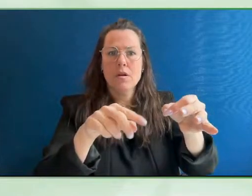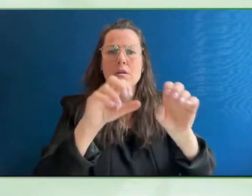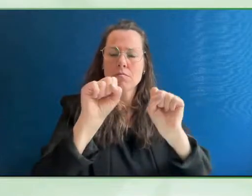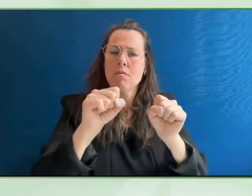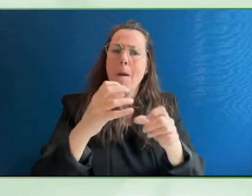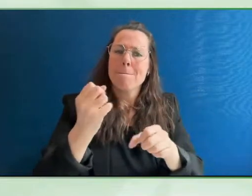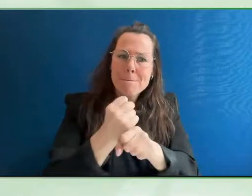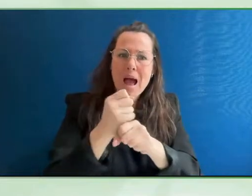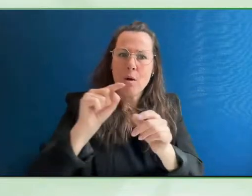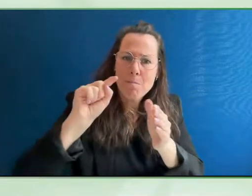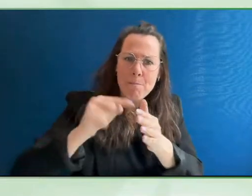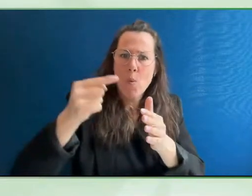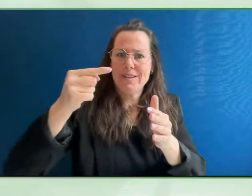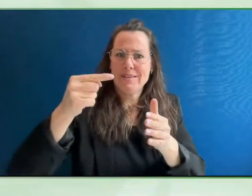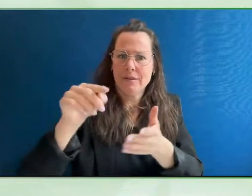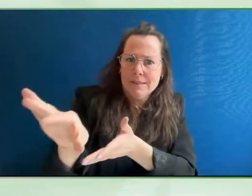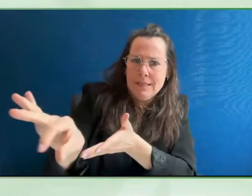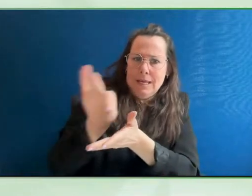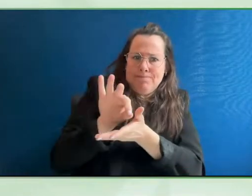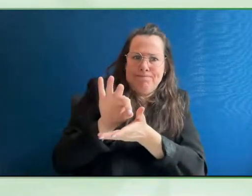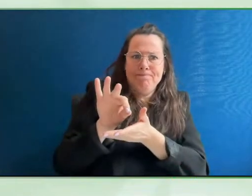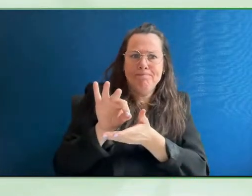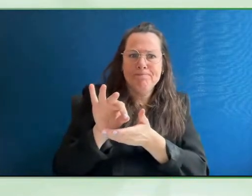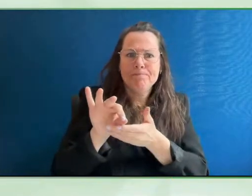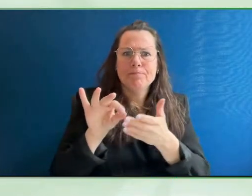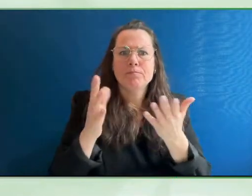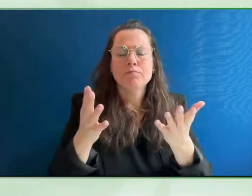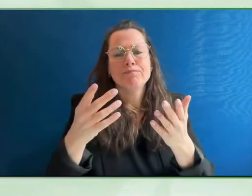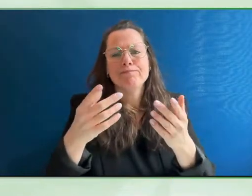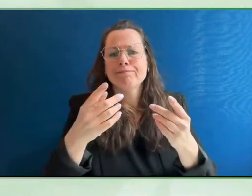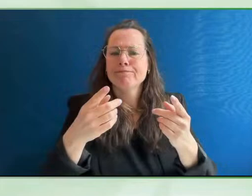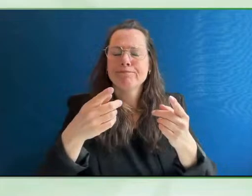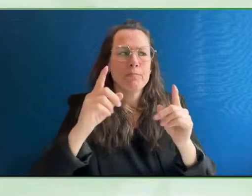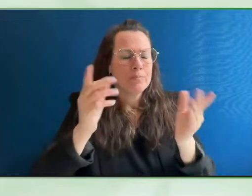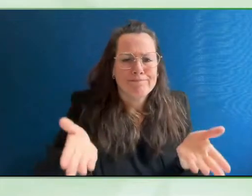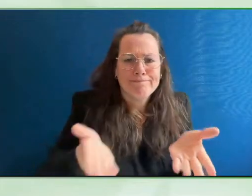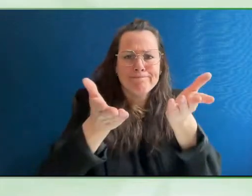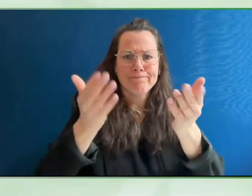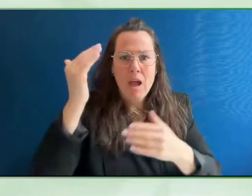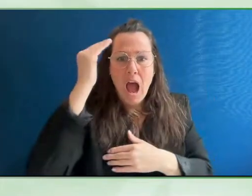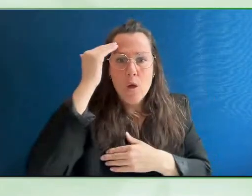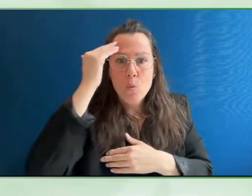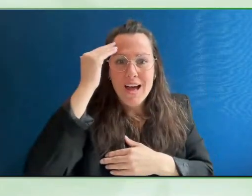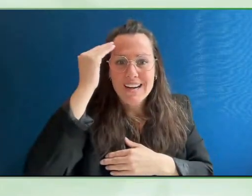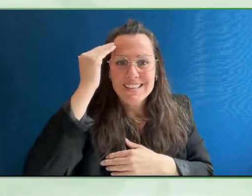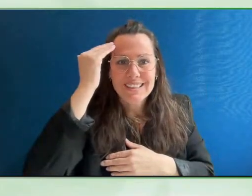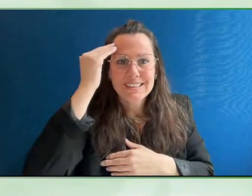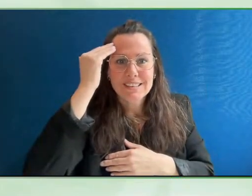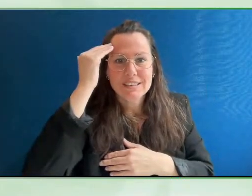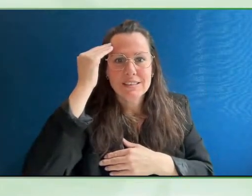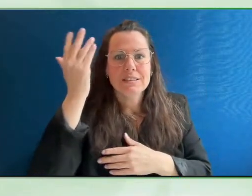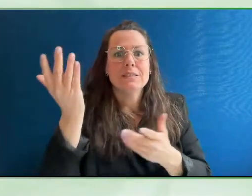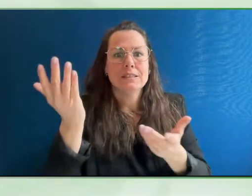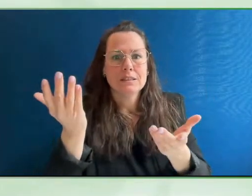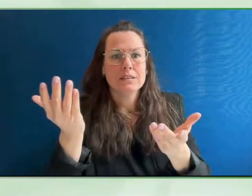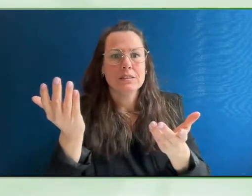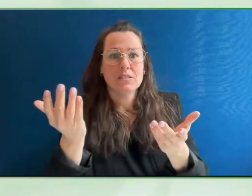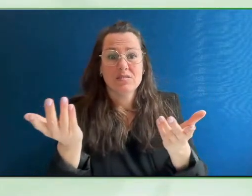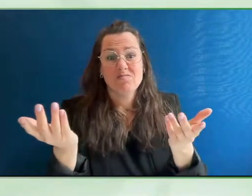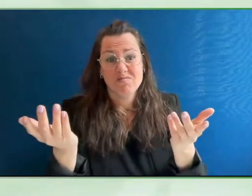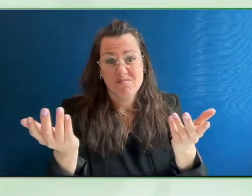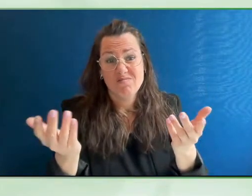traditionally discussed. So through a film, you create an environment where you can have these conversations, and leaders can